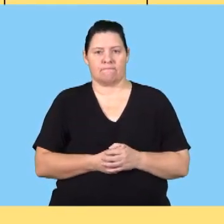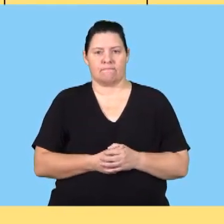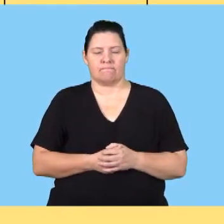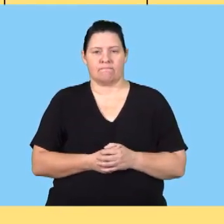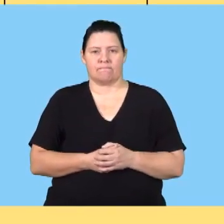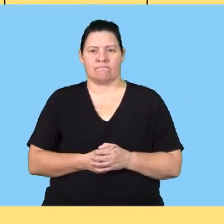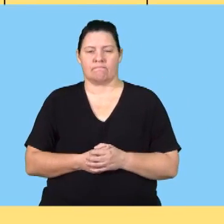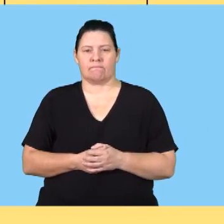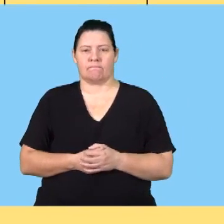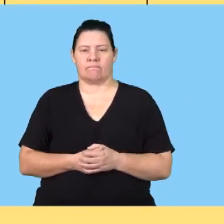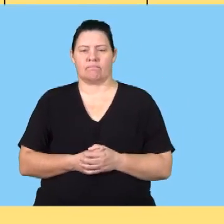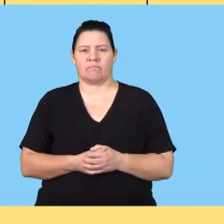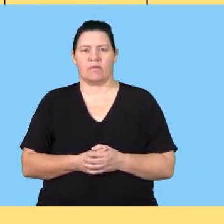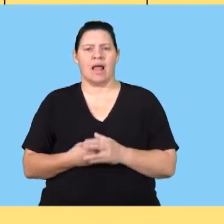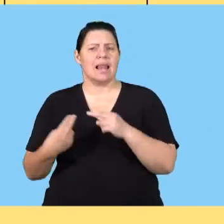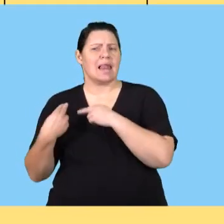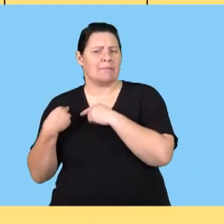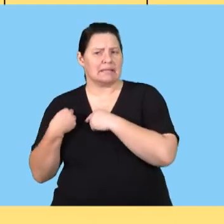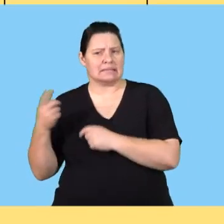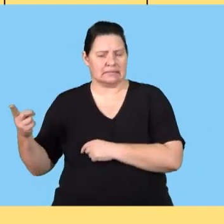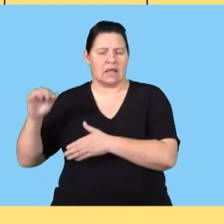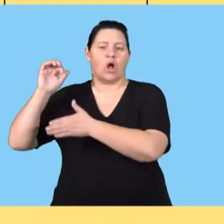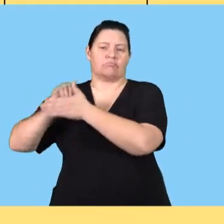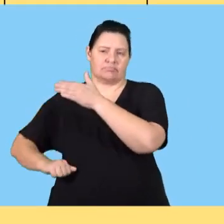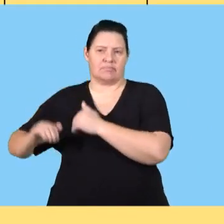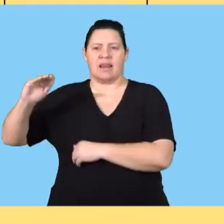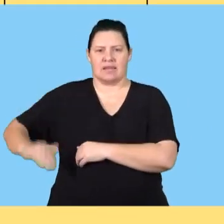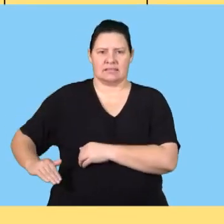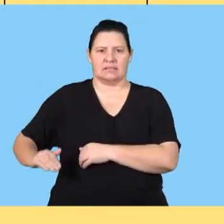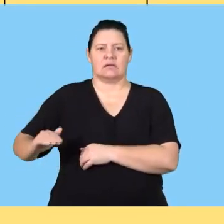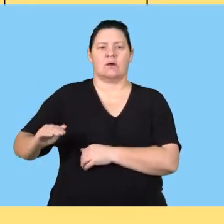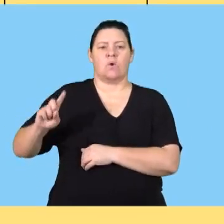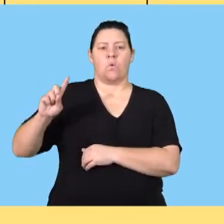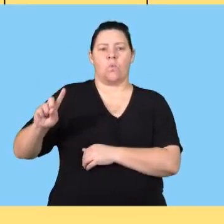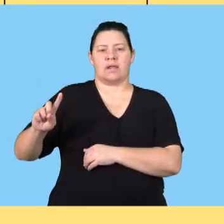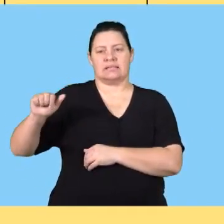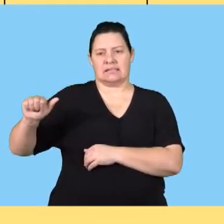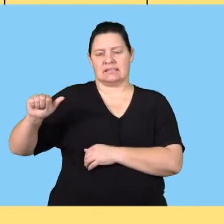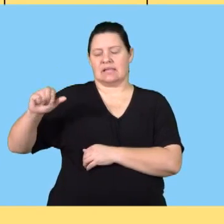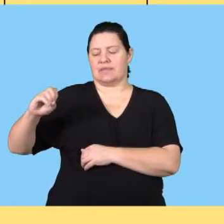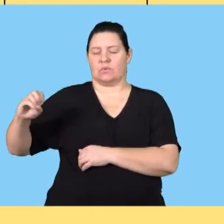control. And then my liabilities definitely will decrease by